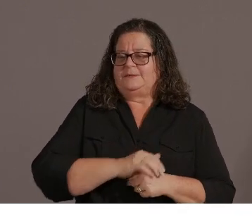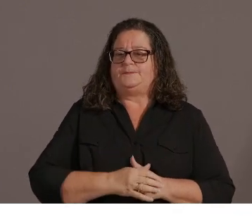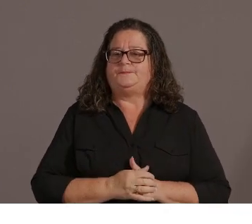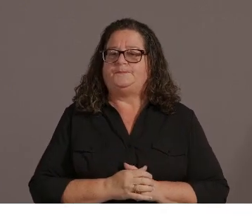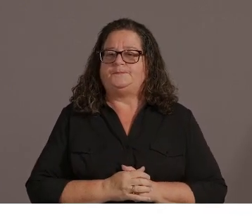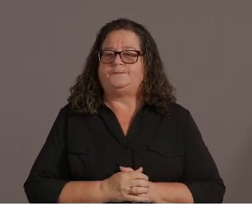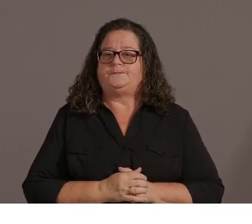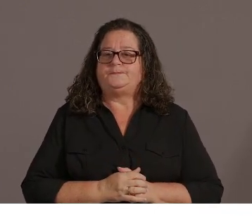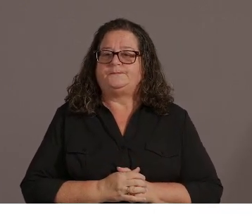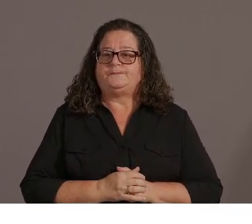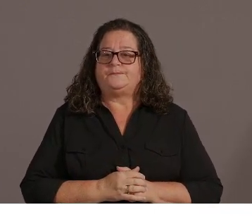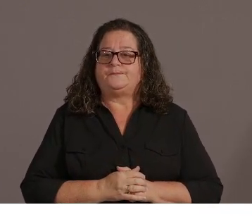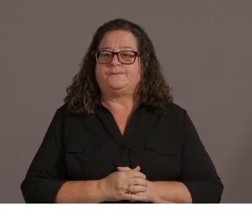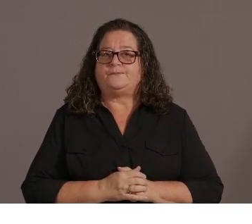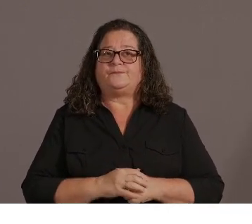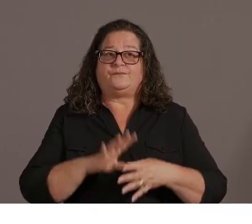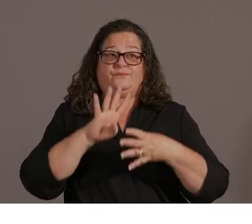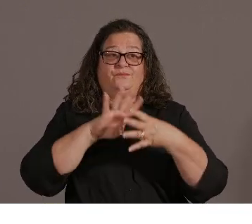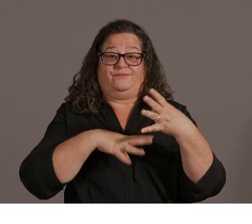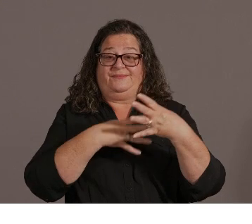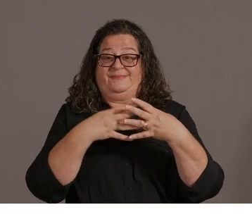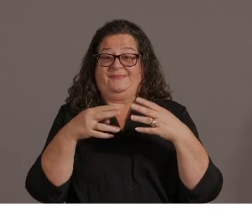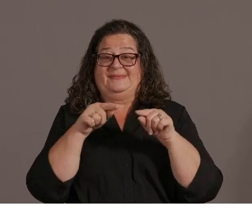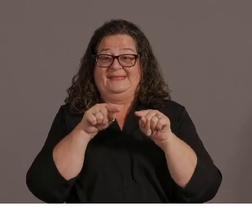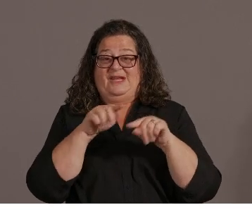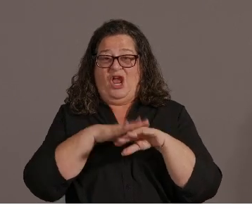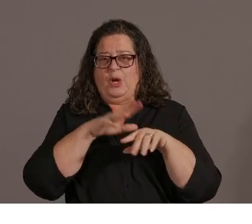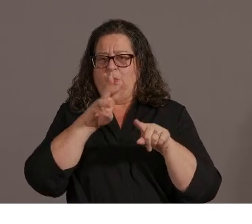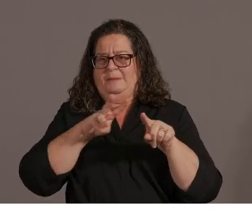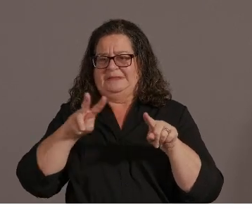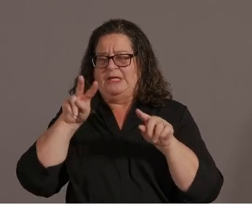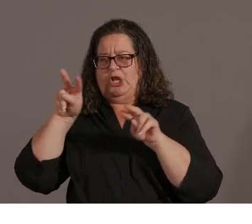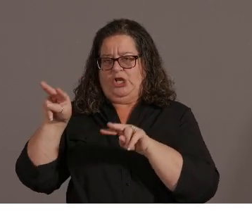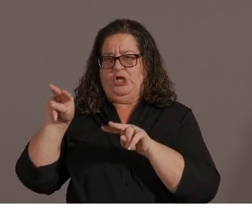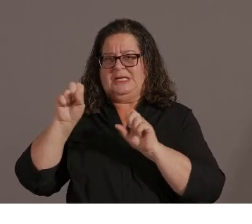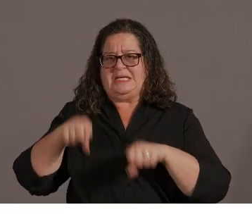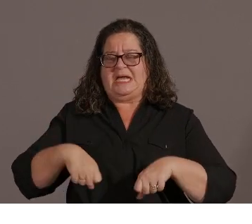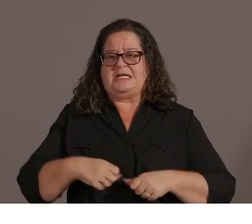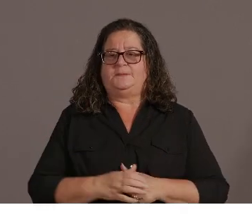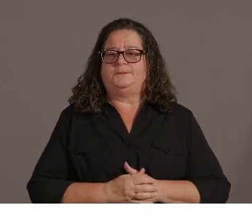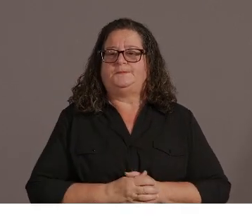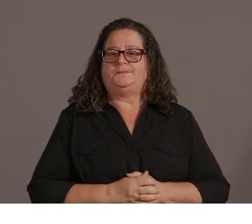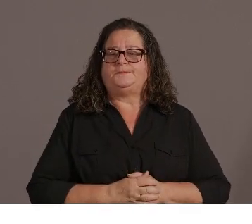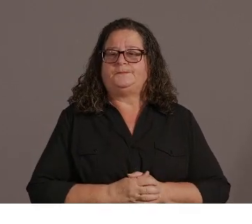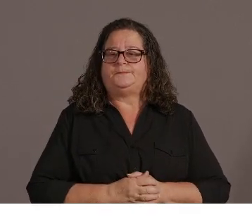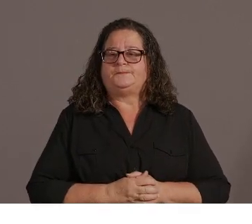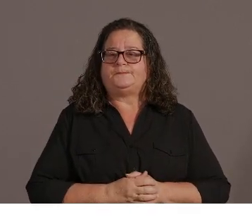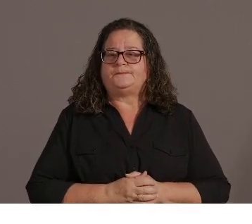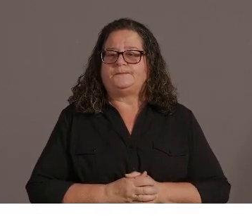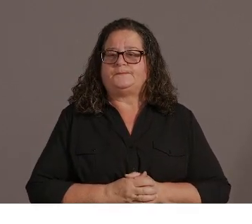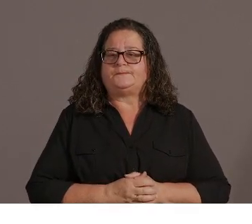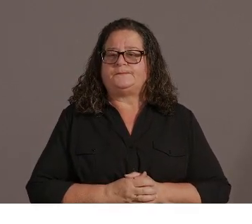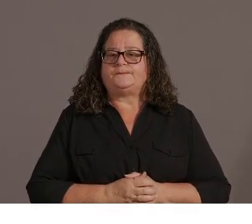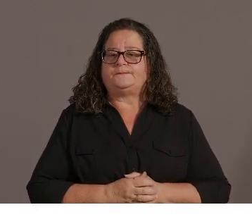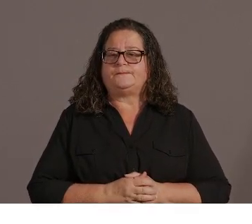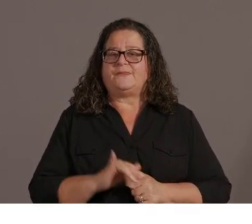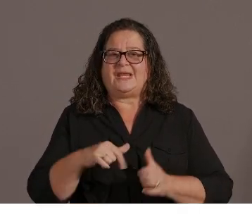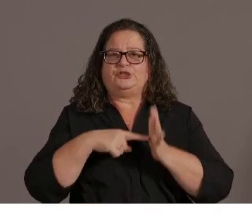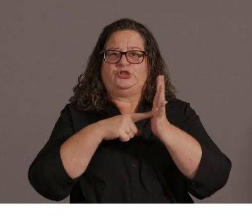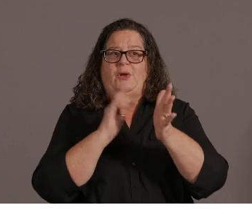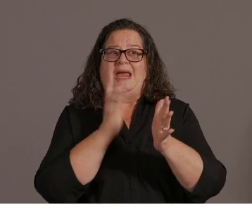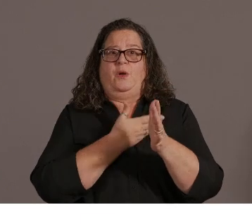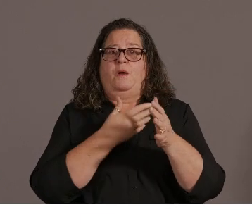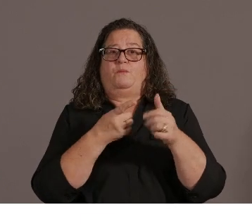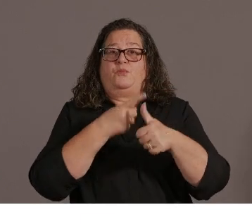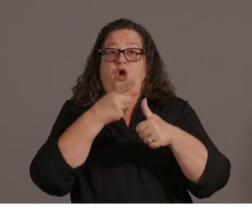Here's the graphic that's available on our website. This is our hybrid vaccine prioritization. So the two groups that are eligible